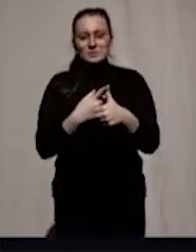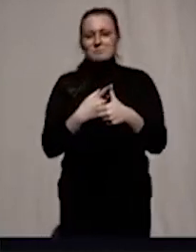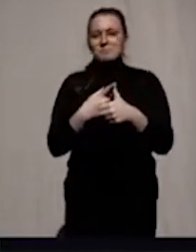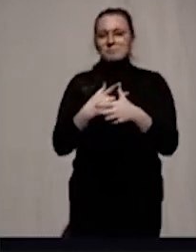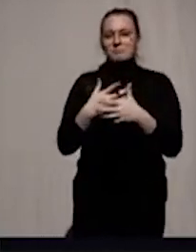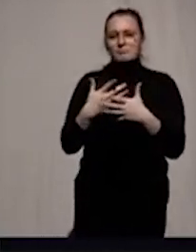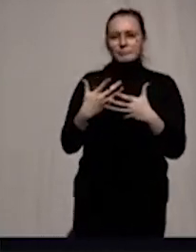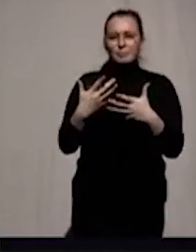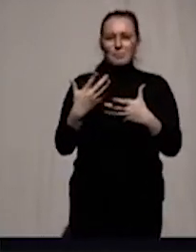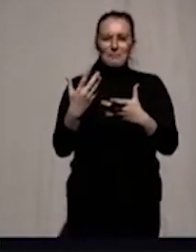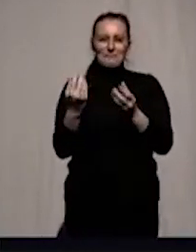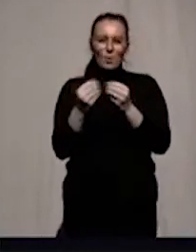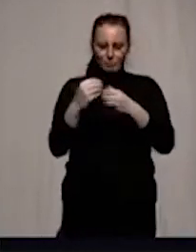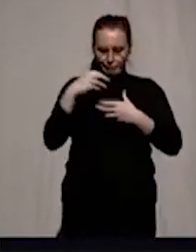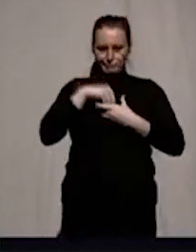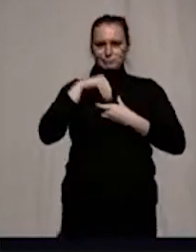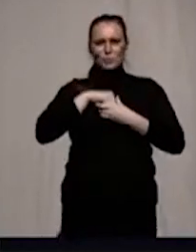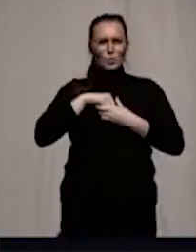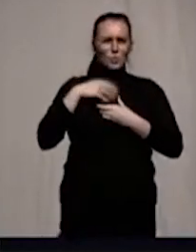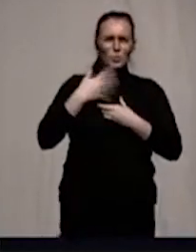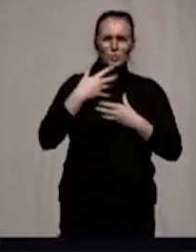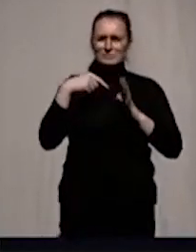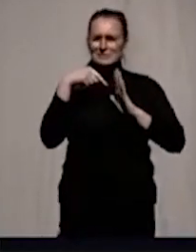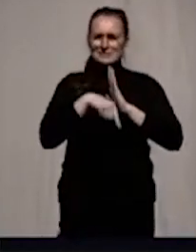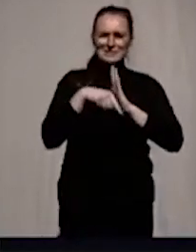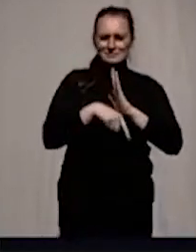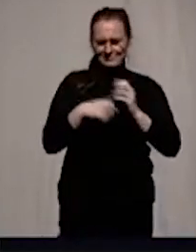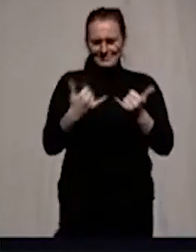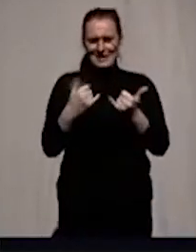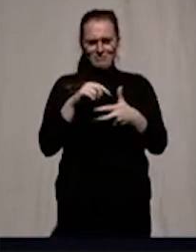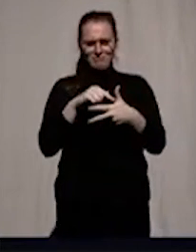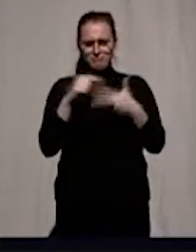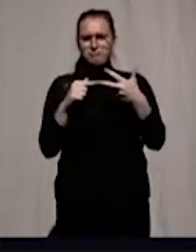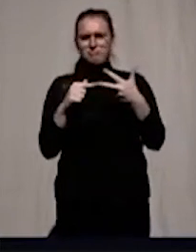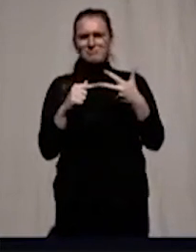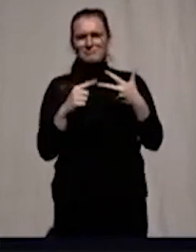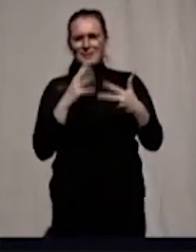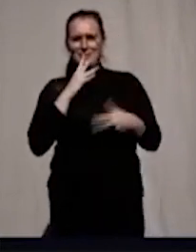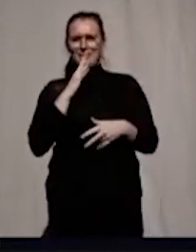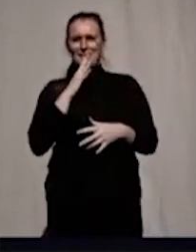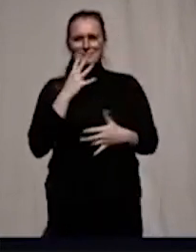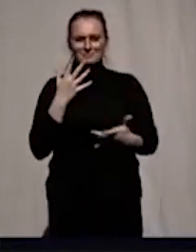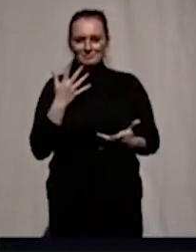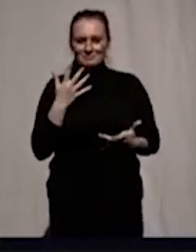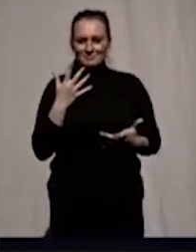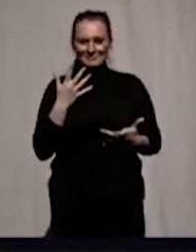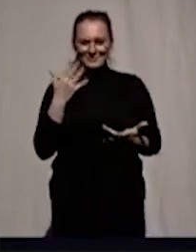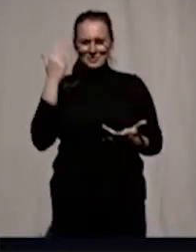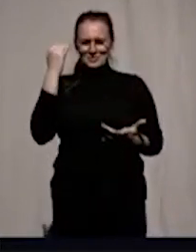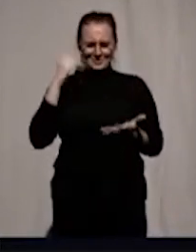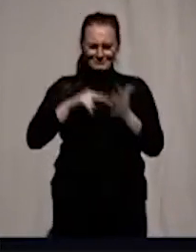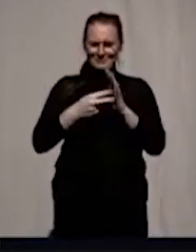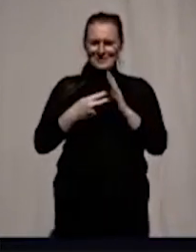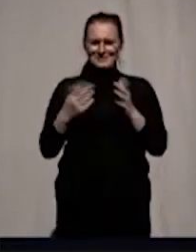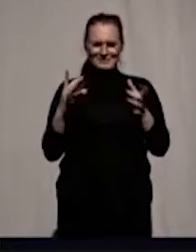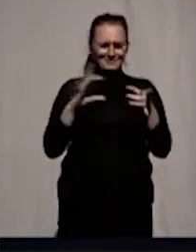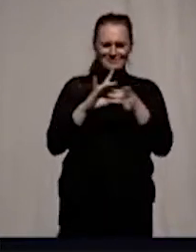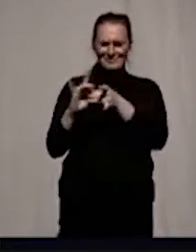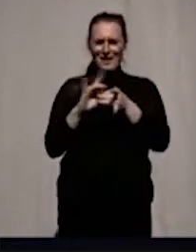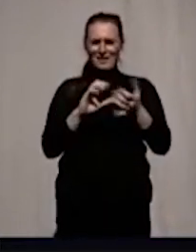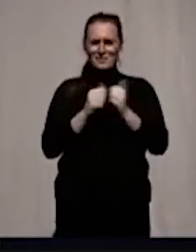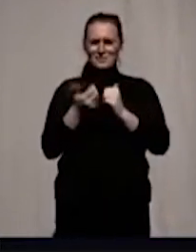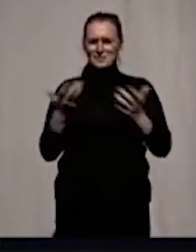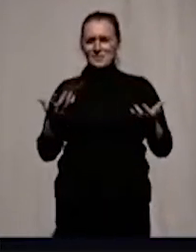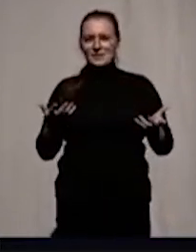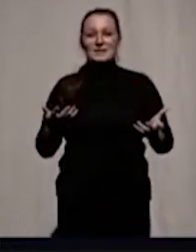deepest parts of our psyche, and then now you taught us to write a tongue twister, or you got us to write a tongue twister, like, what does this all mean? And it's the different